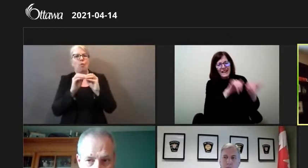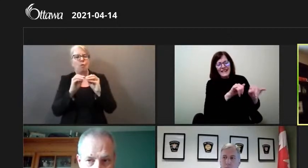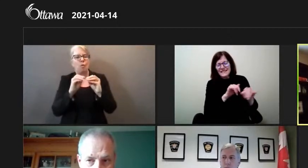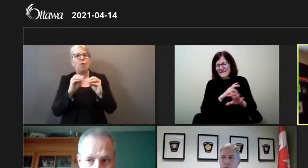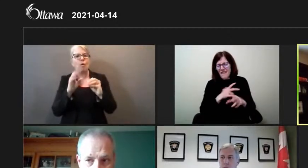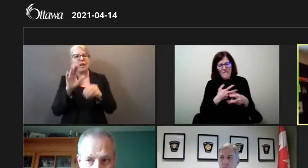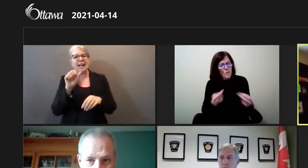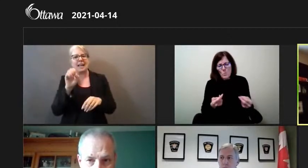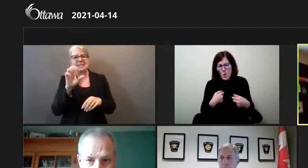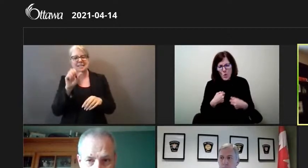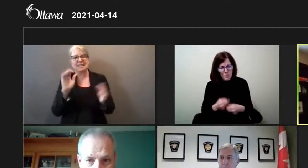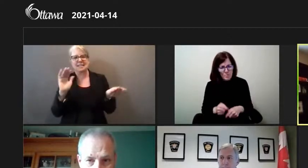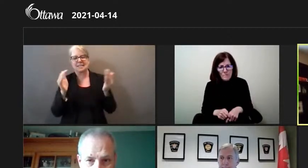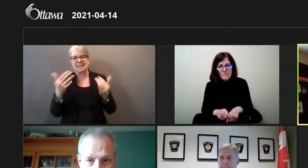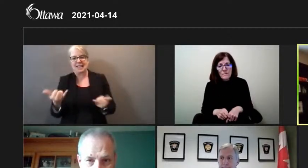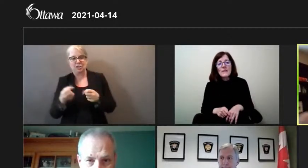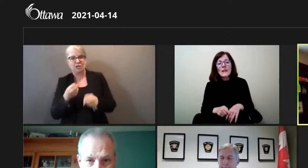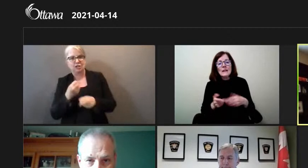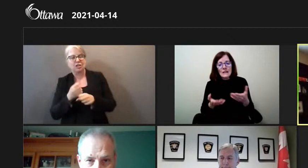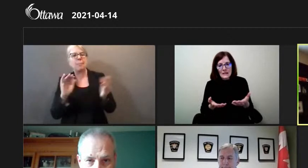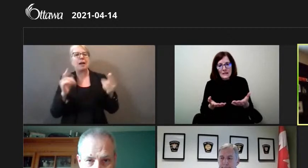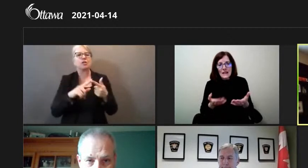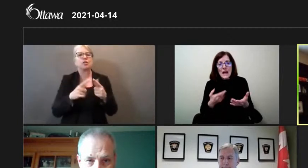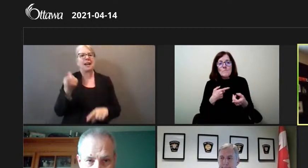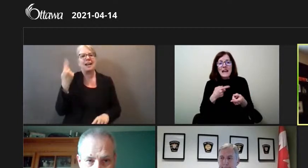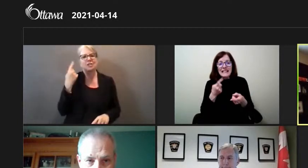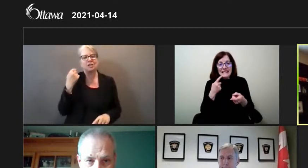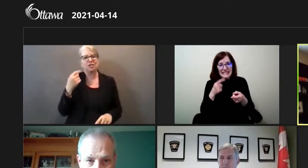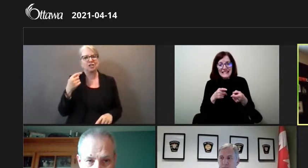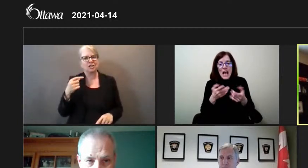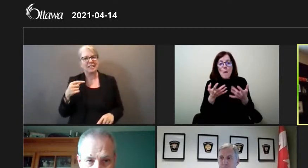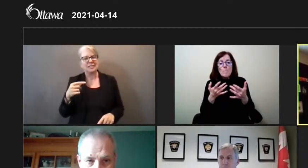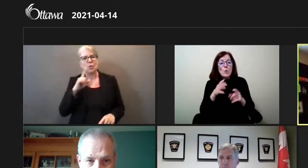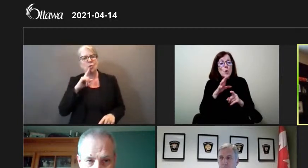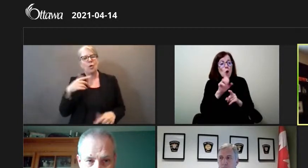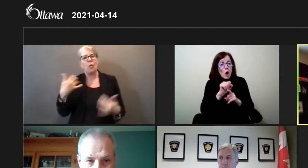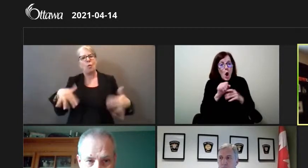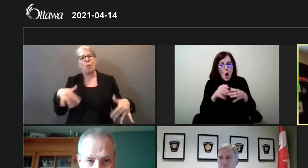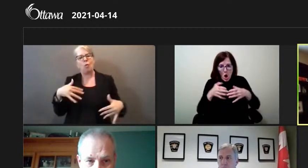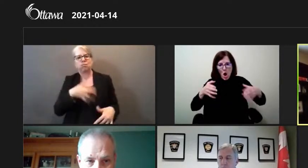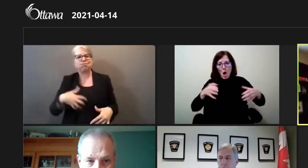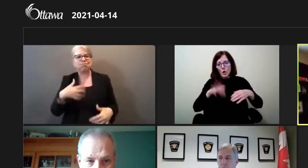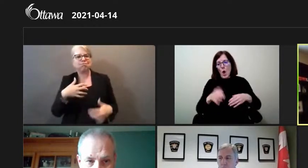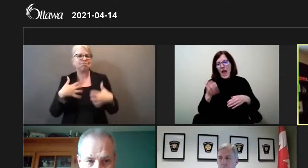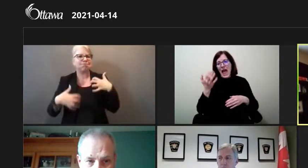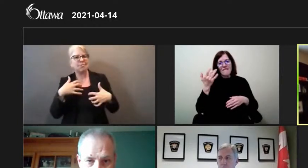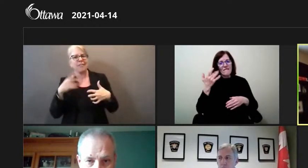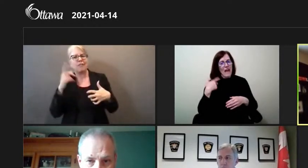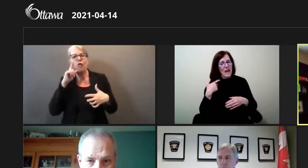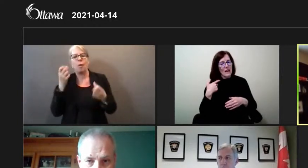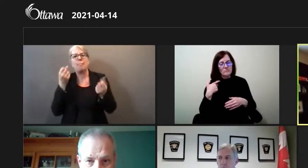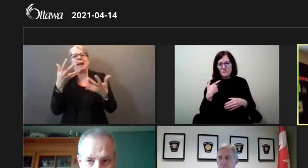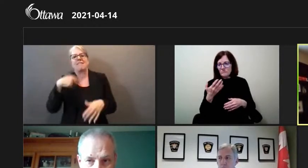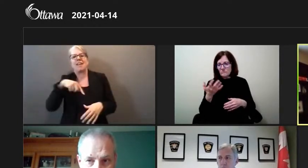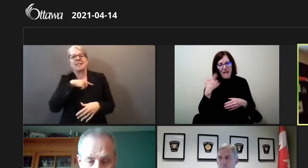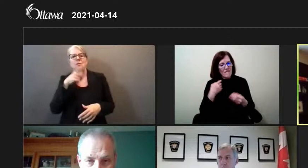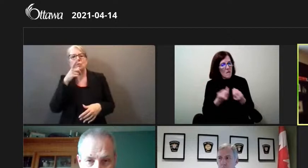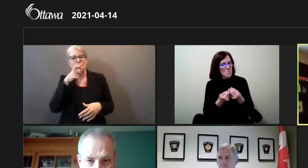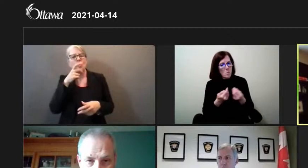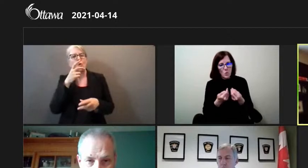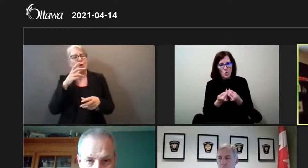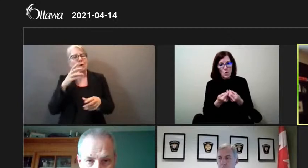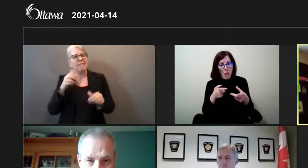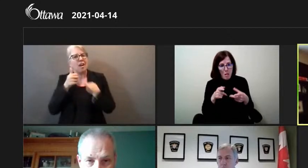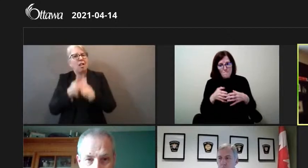saw this time last year, and which quite frankly is very discouraging for many of us who are doing the right thing. So maybe it's